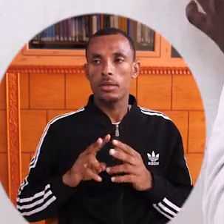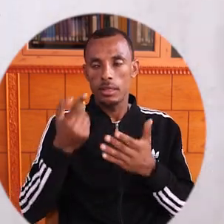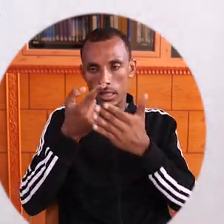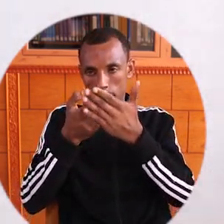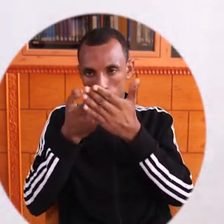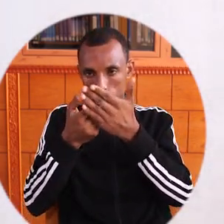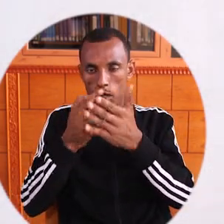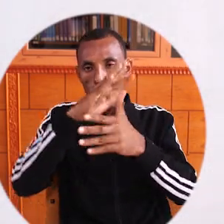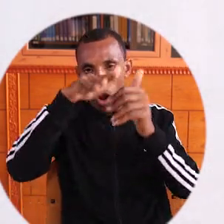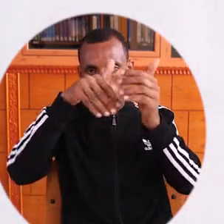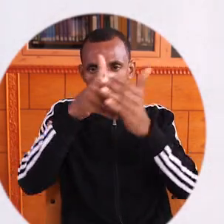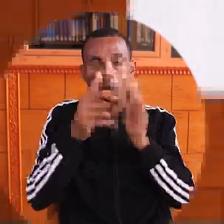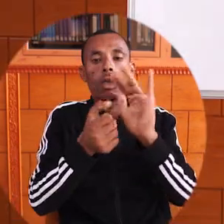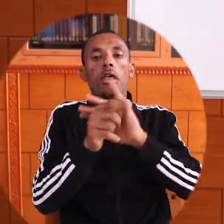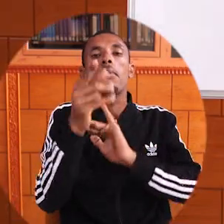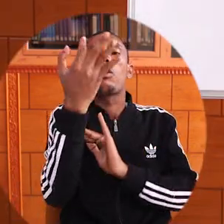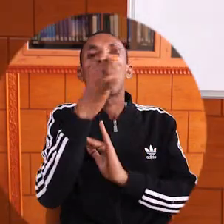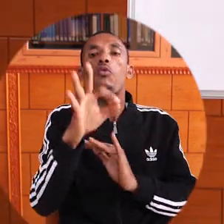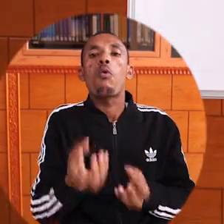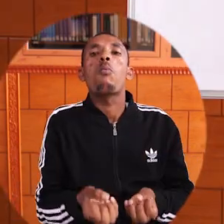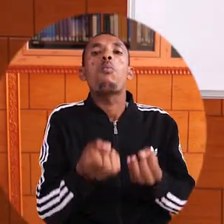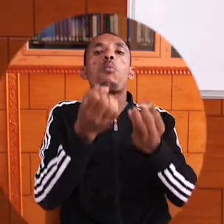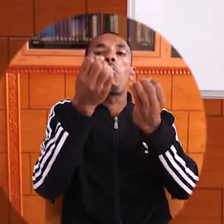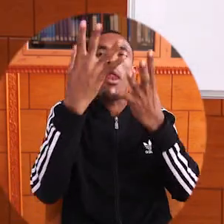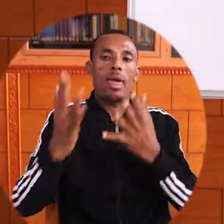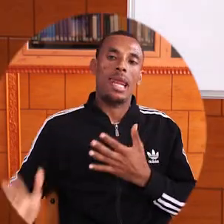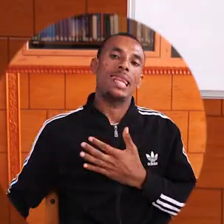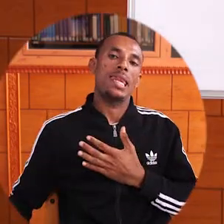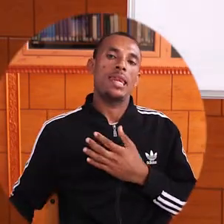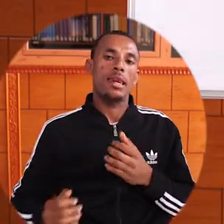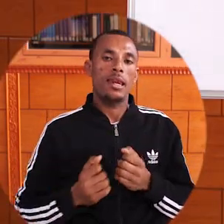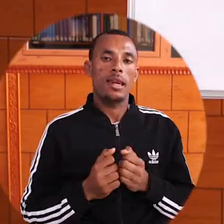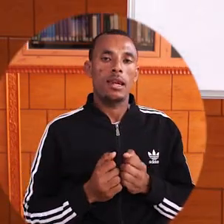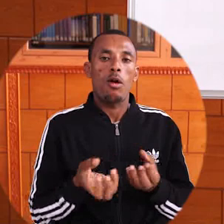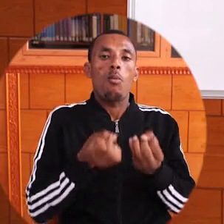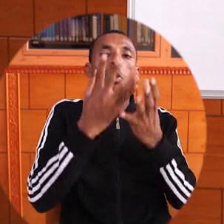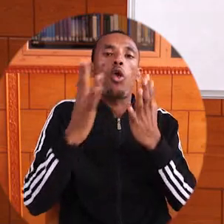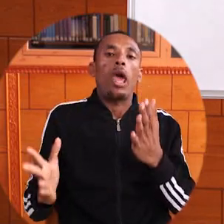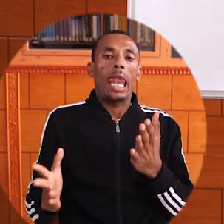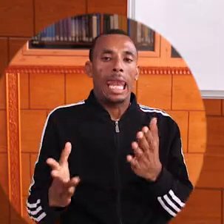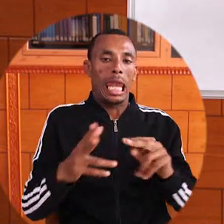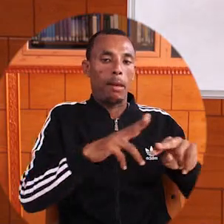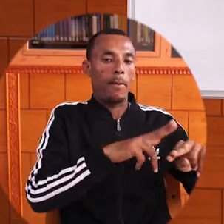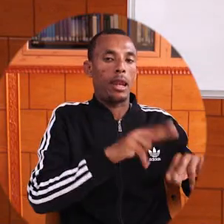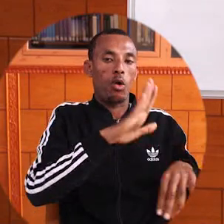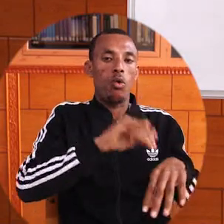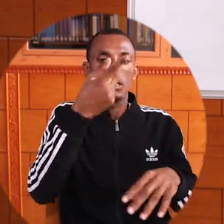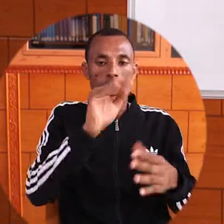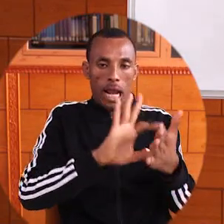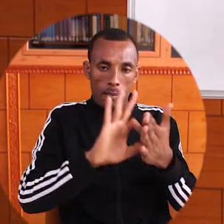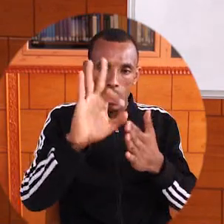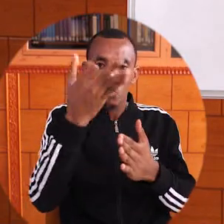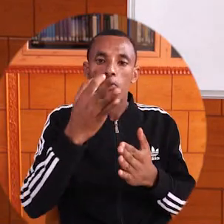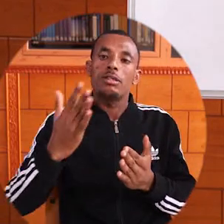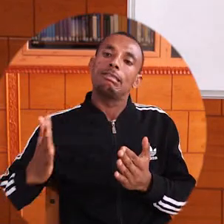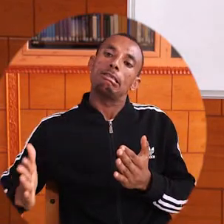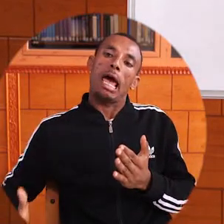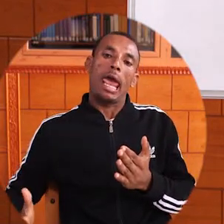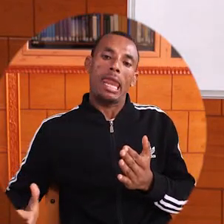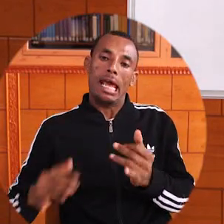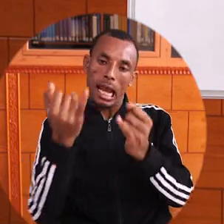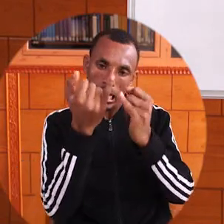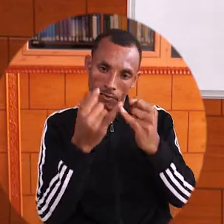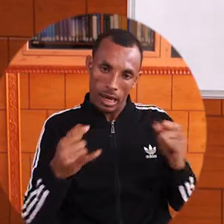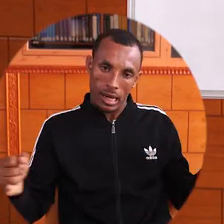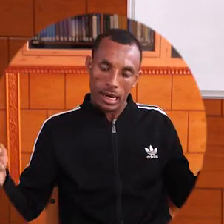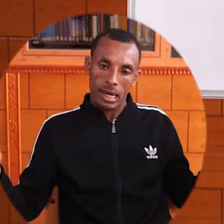This is all about an example of a polygon. Polygon, depending on the number of sides